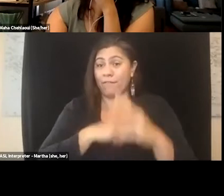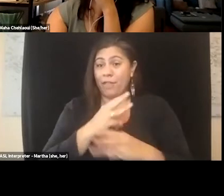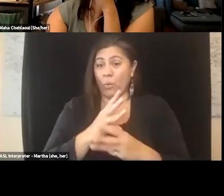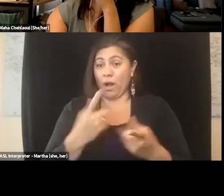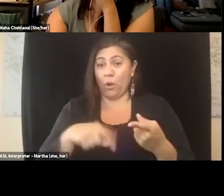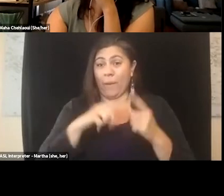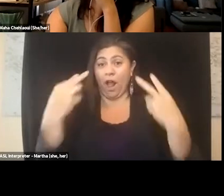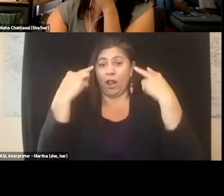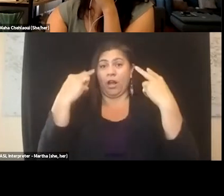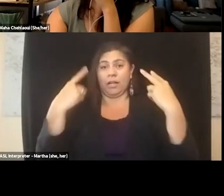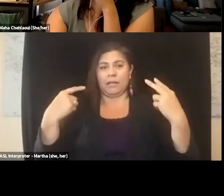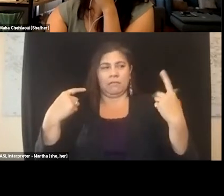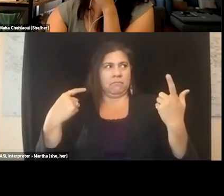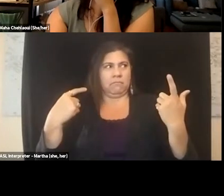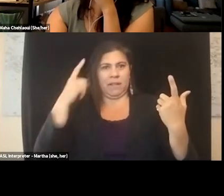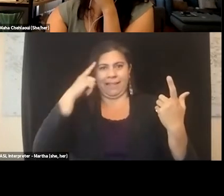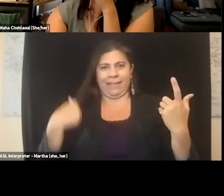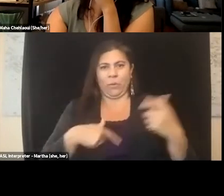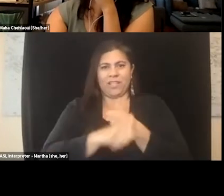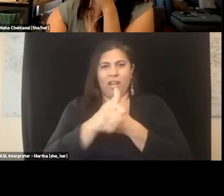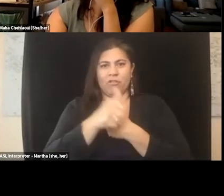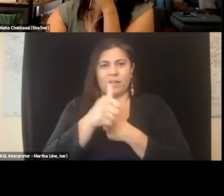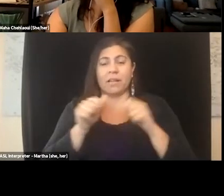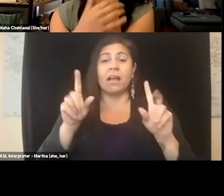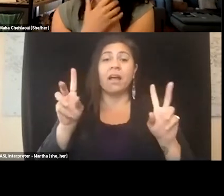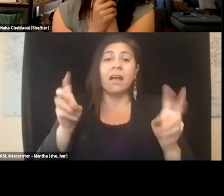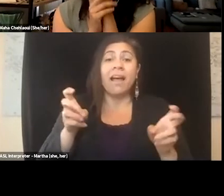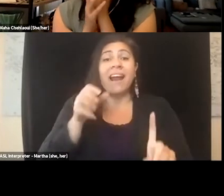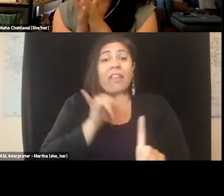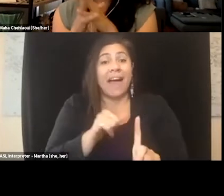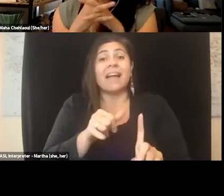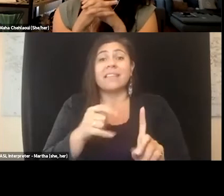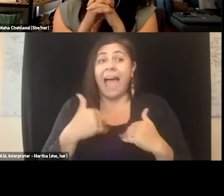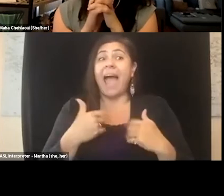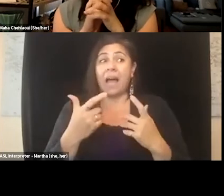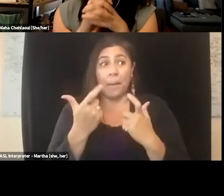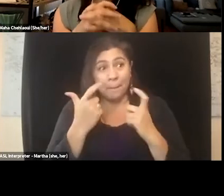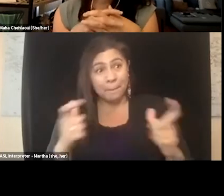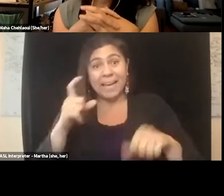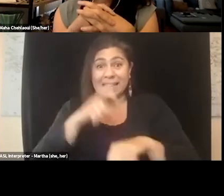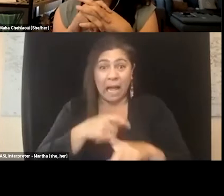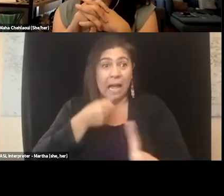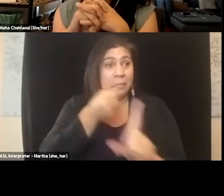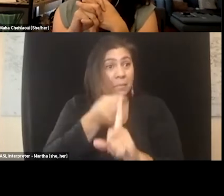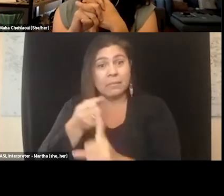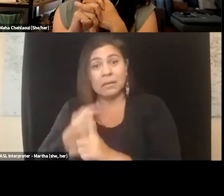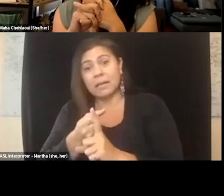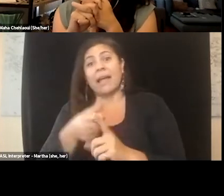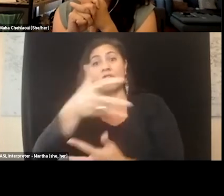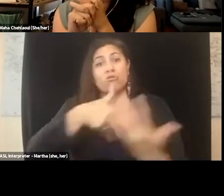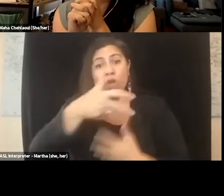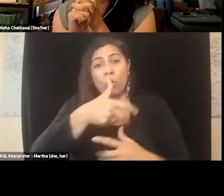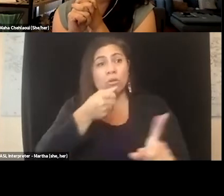portrayed as violent. Now, these dangerous tropes have had major social and political implications. I want to